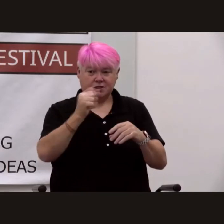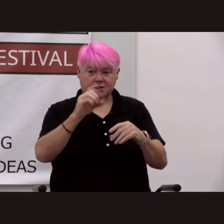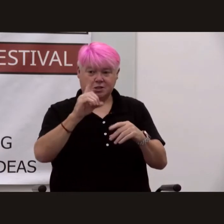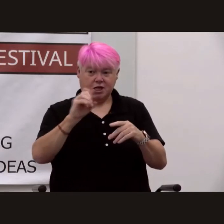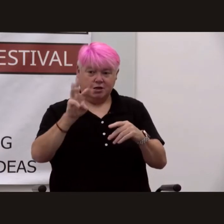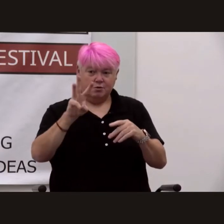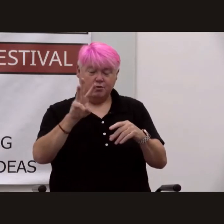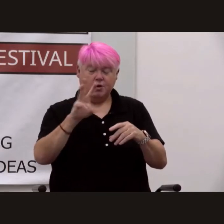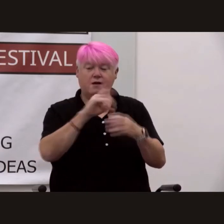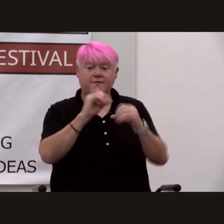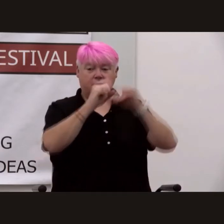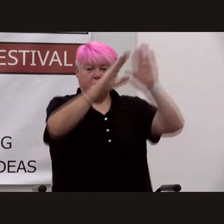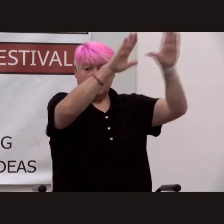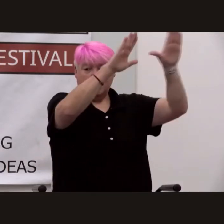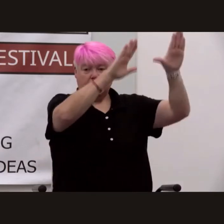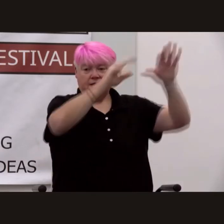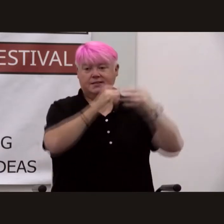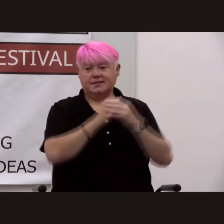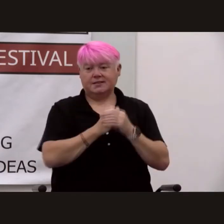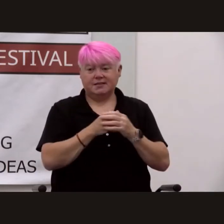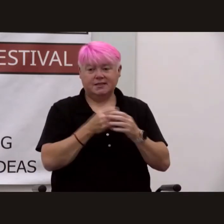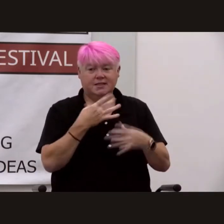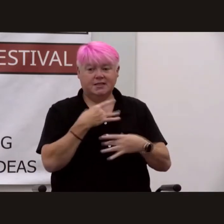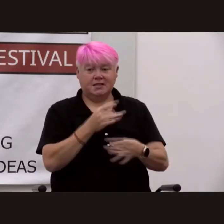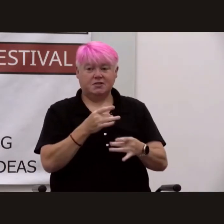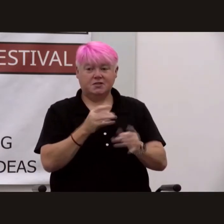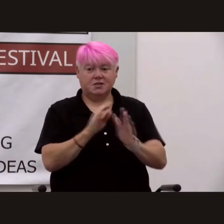who's interested in studying that. I'm